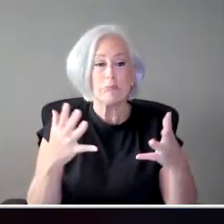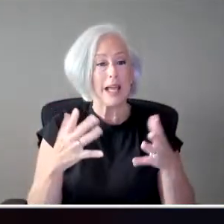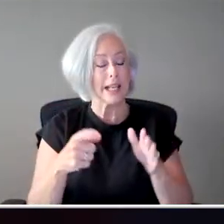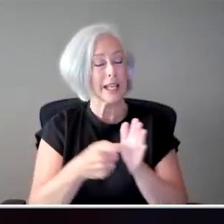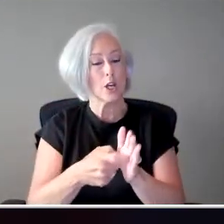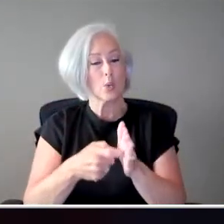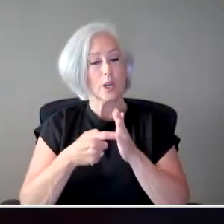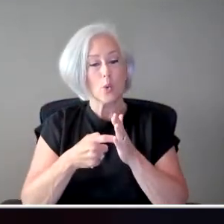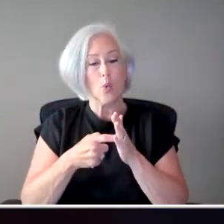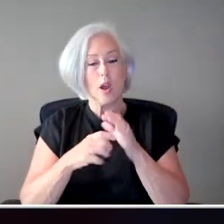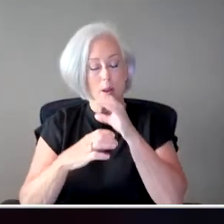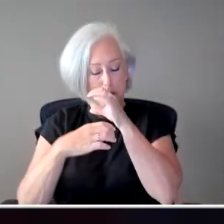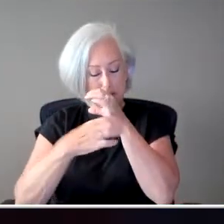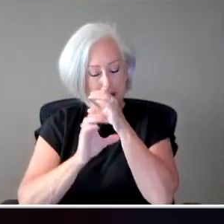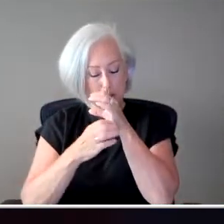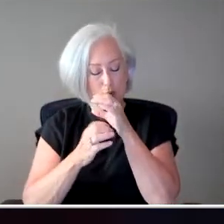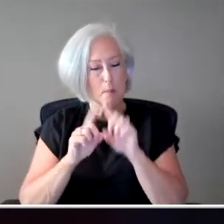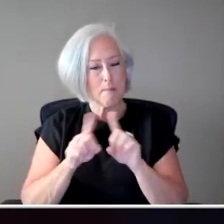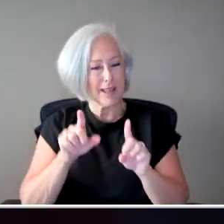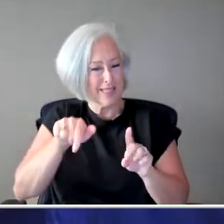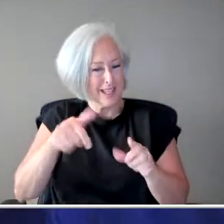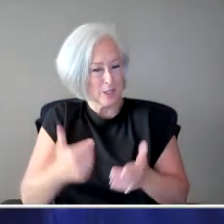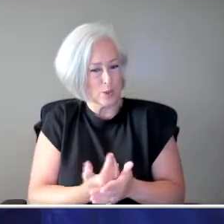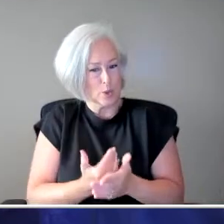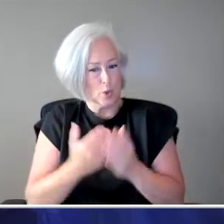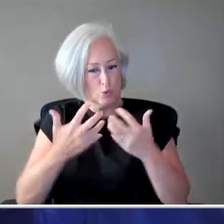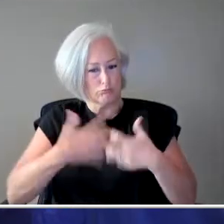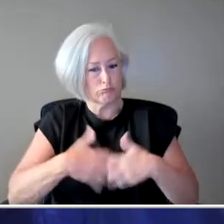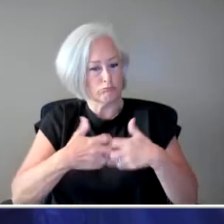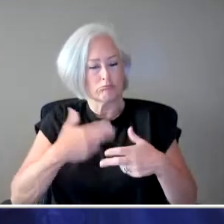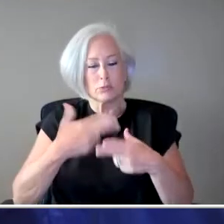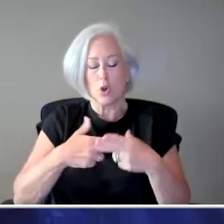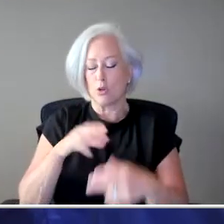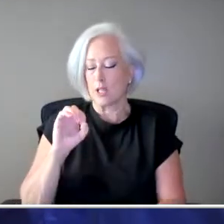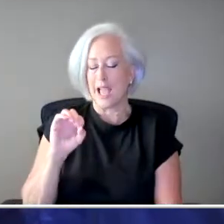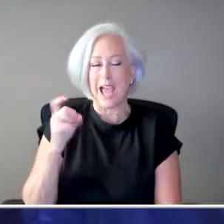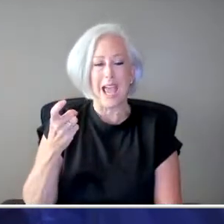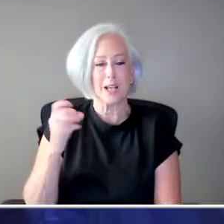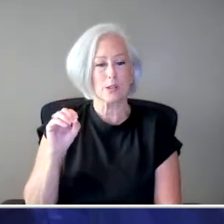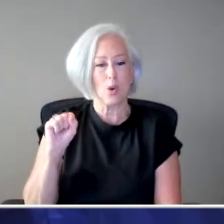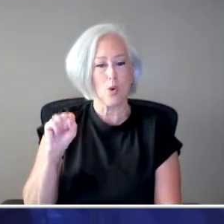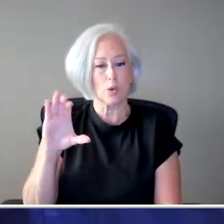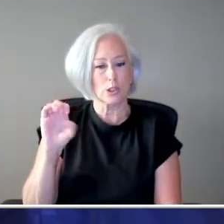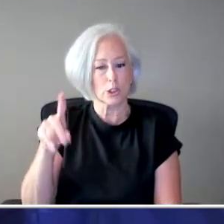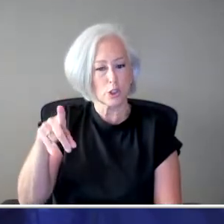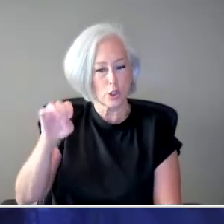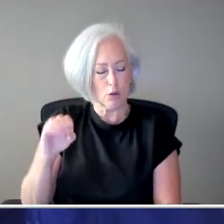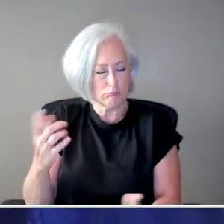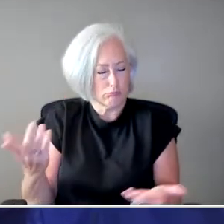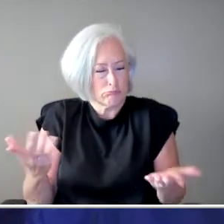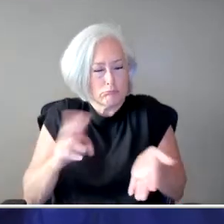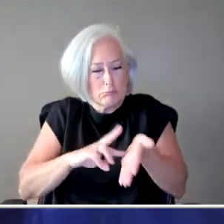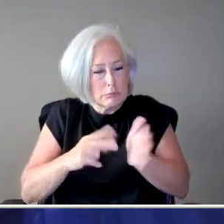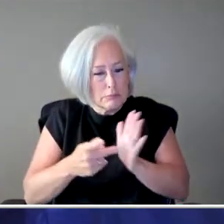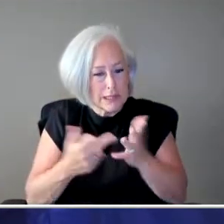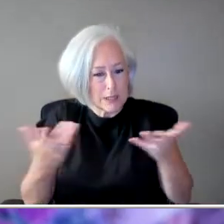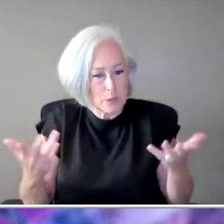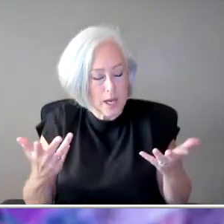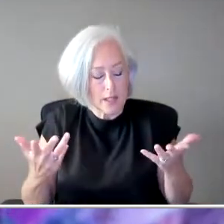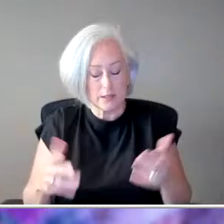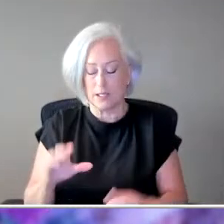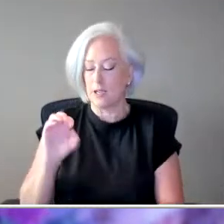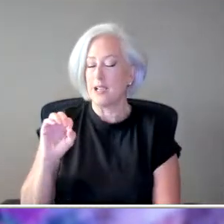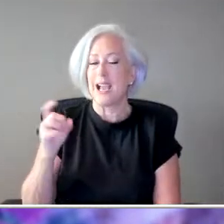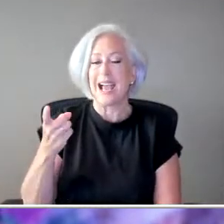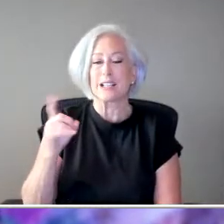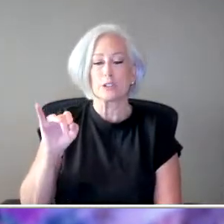an exoscope. What is that, and how does that help you do your job and do it better? The exoscope is a camera